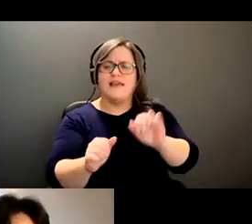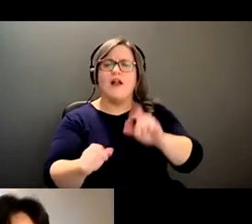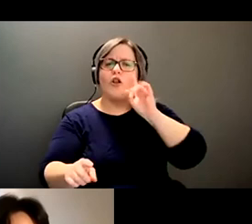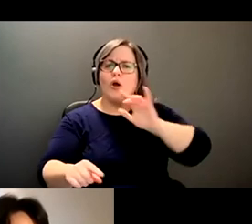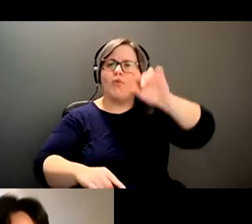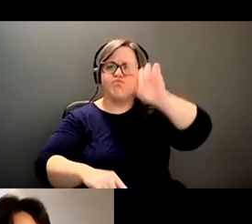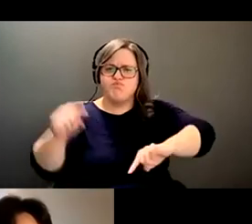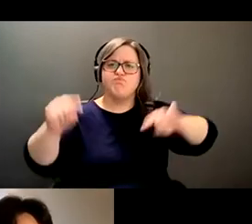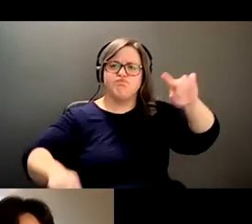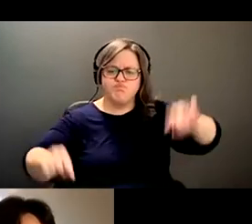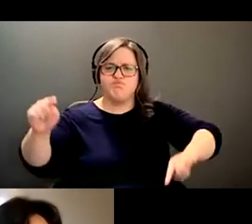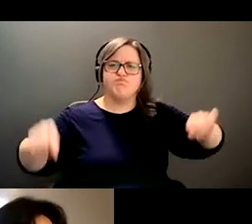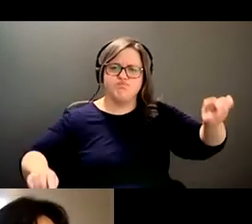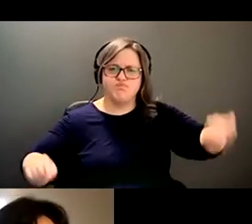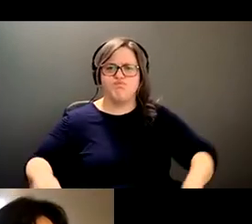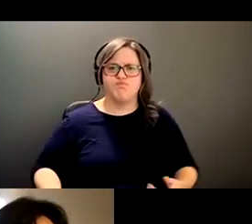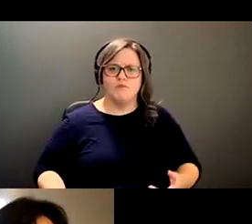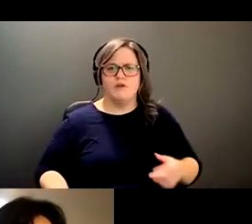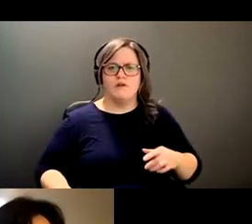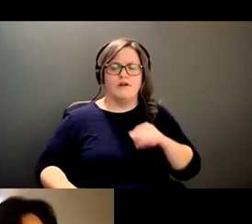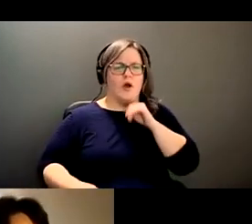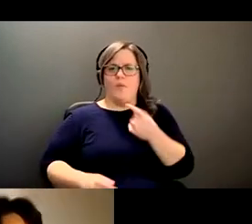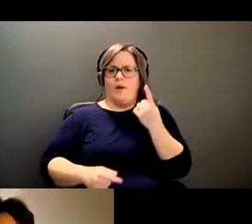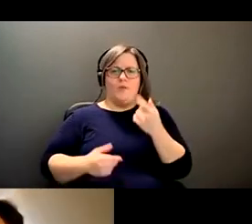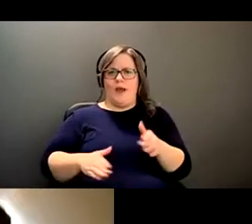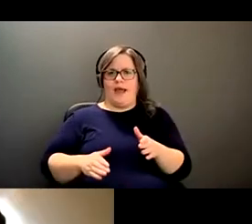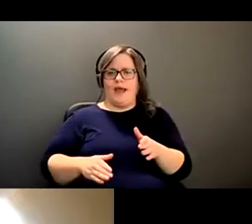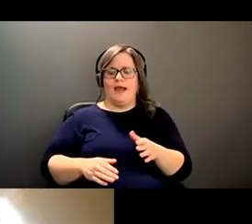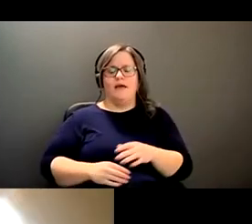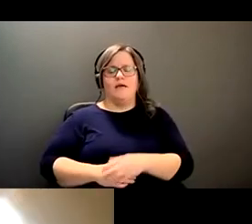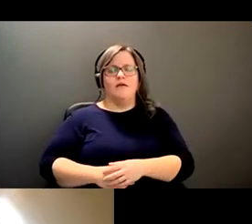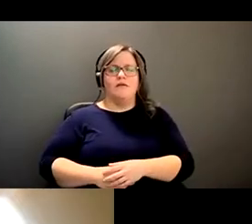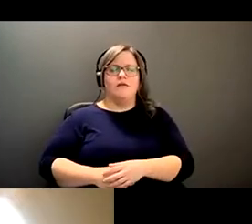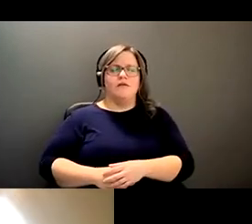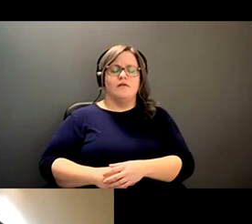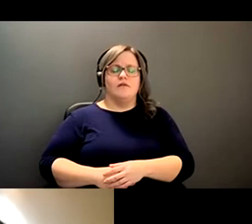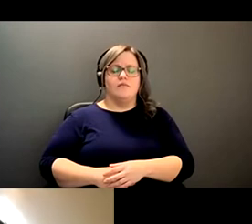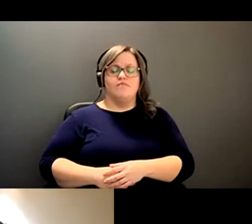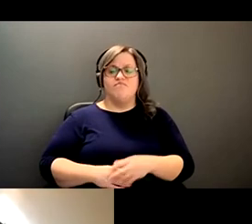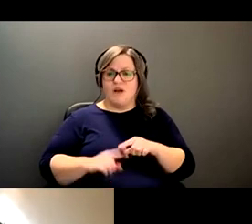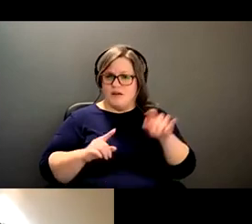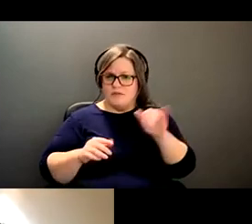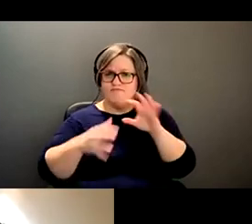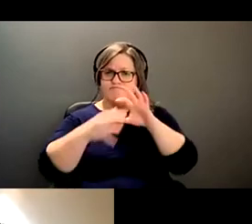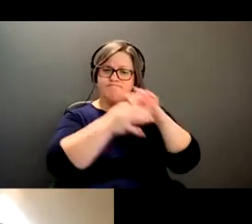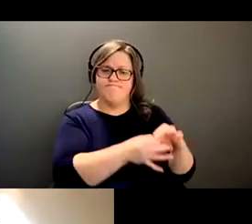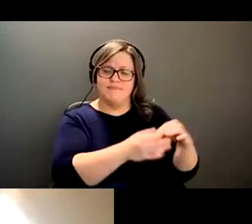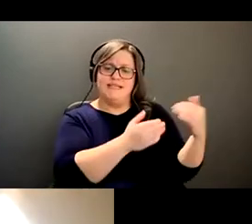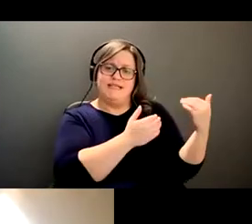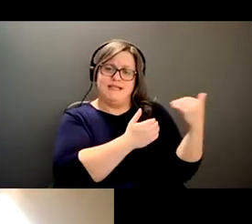about demystifying and saying that, yes, you can actually do it. But in tossing it back to something like accountability, you